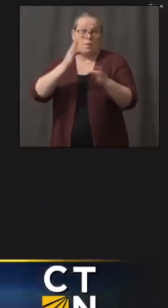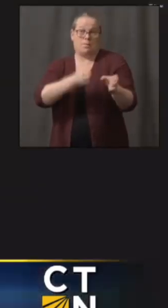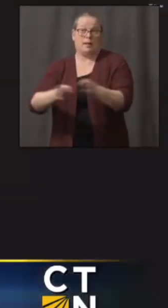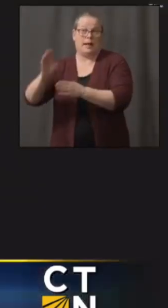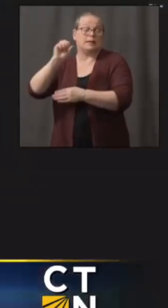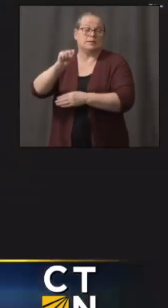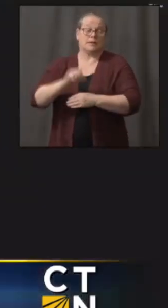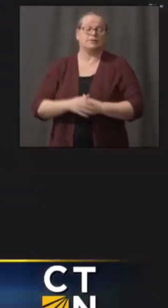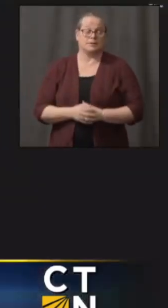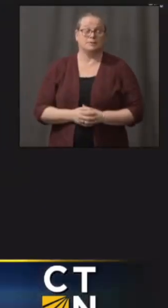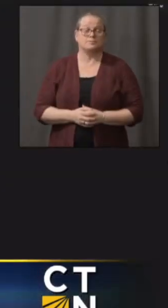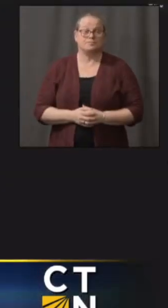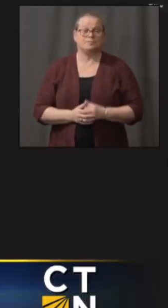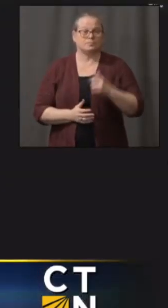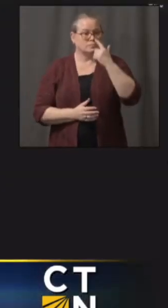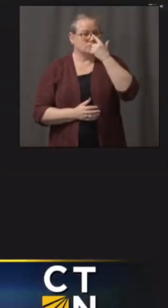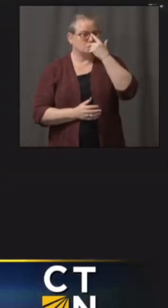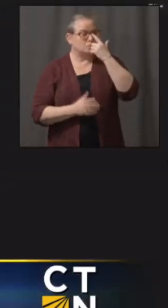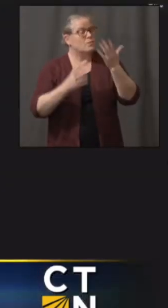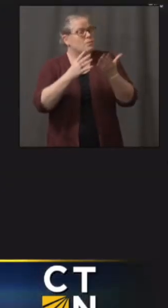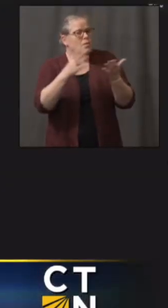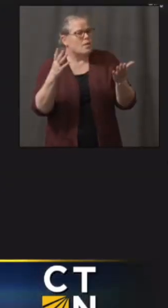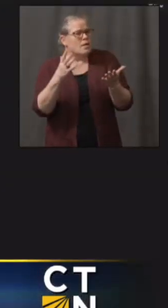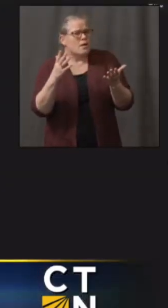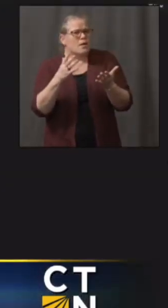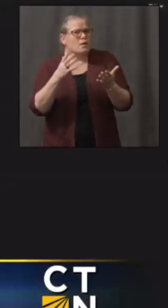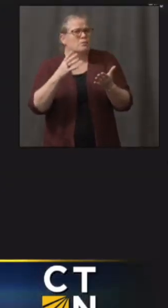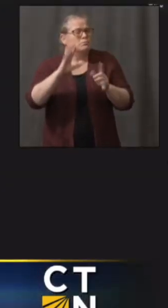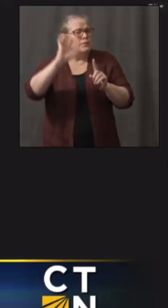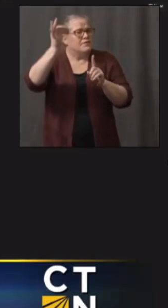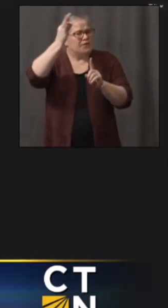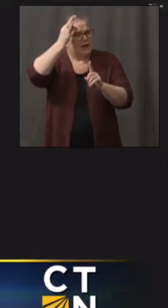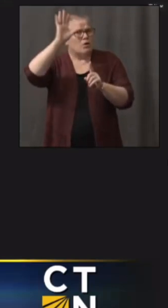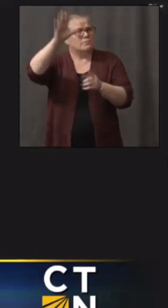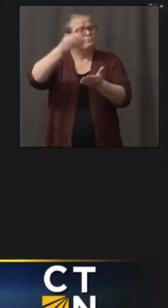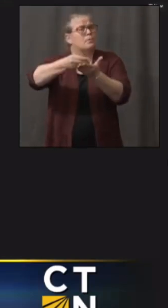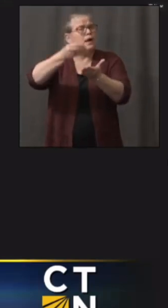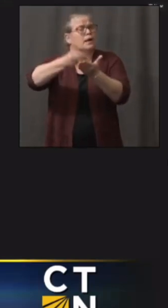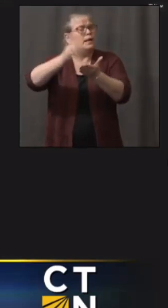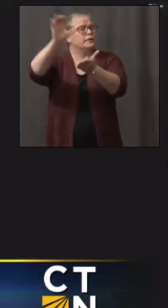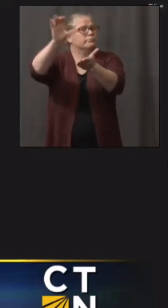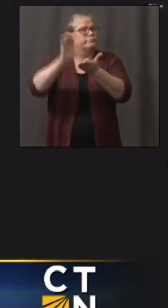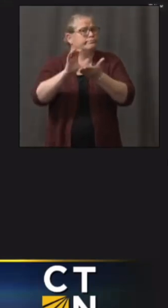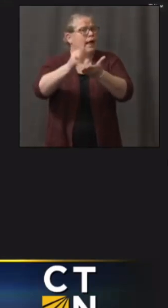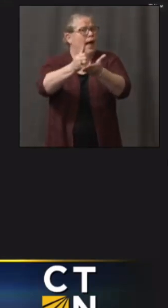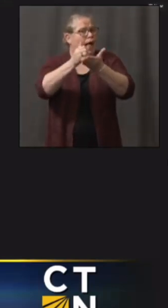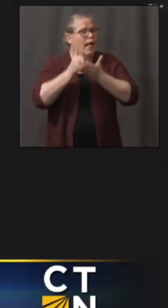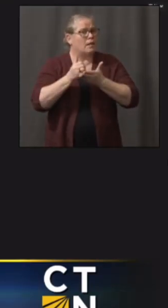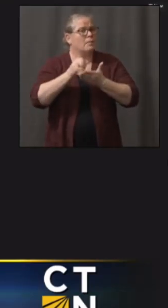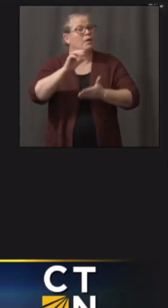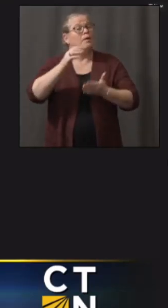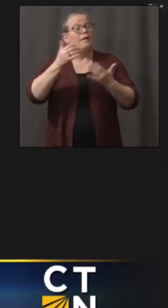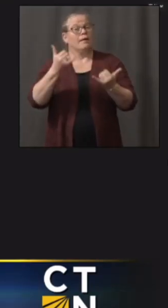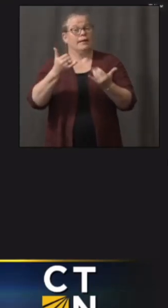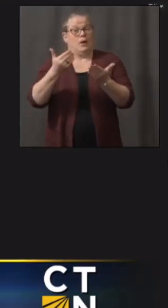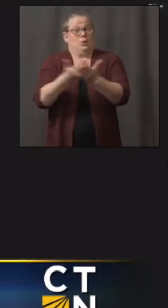And what sort of help do you think we might receive federally with the Biden administration coming